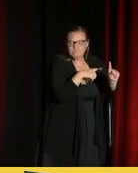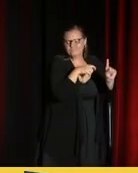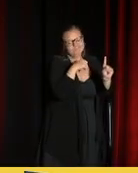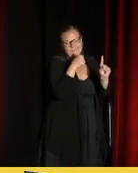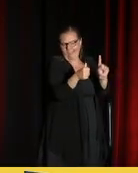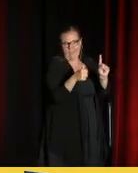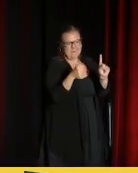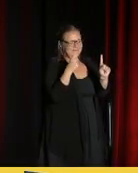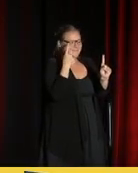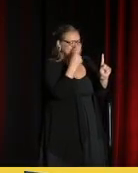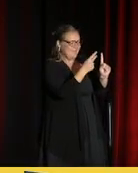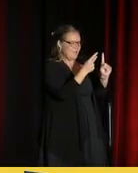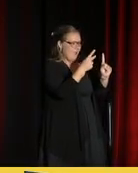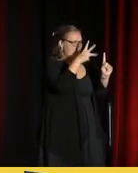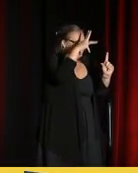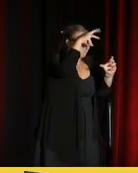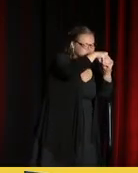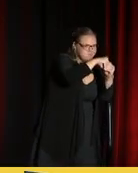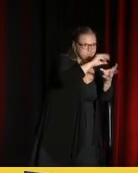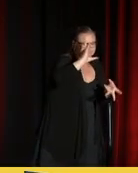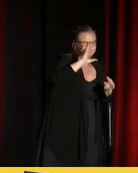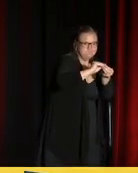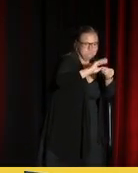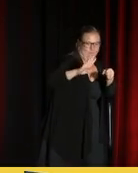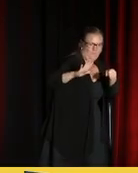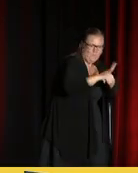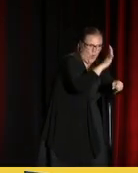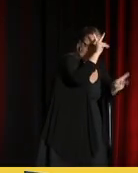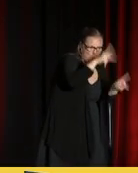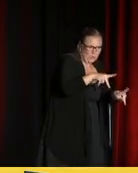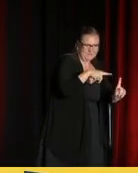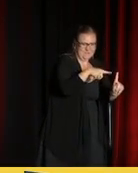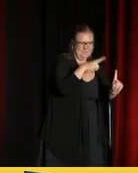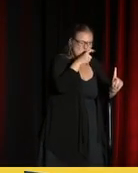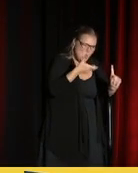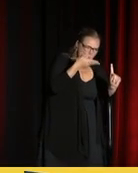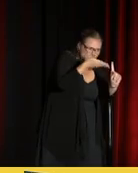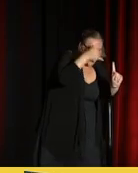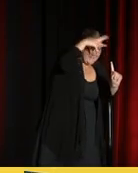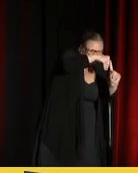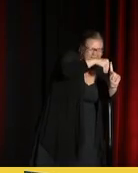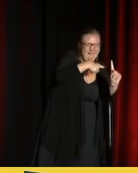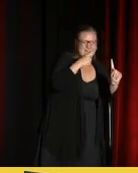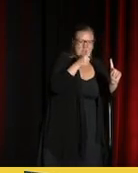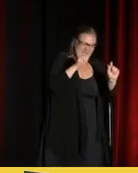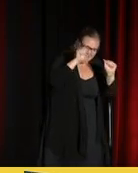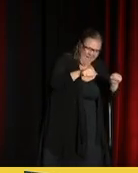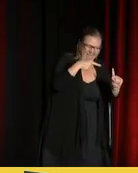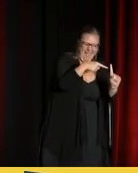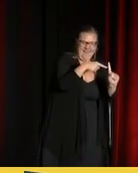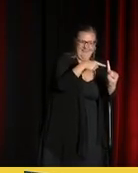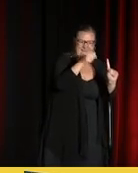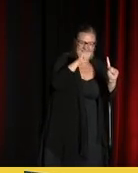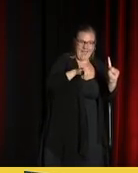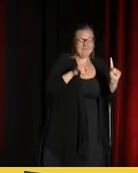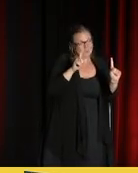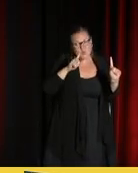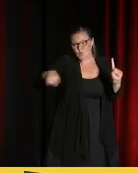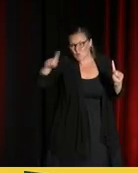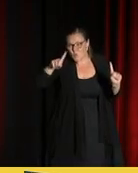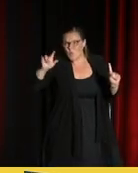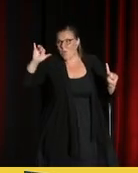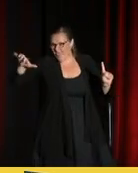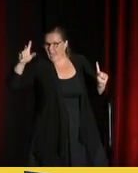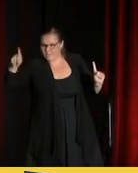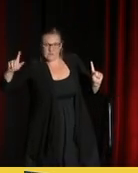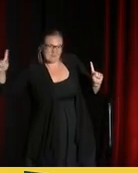sees the whole rope for who they are and what they're capable of doing. Some of you are that person for somebody.